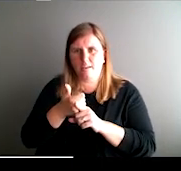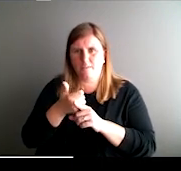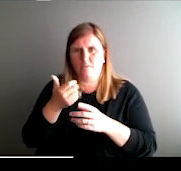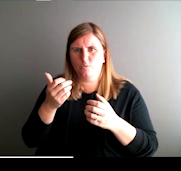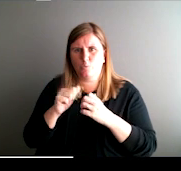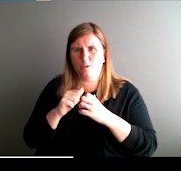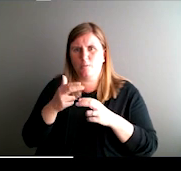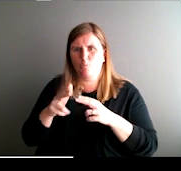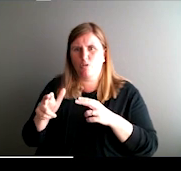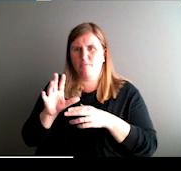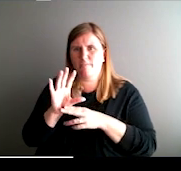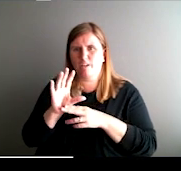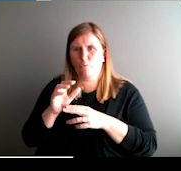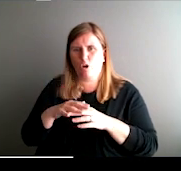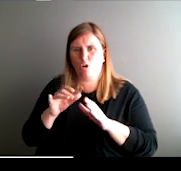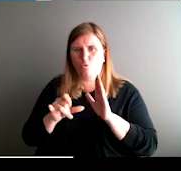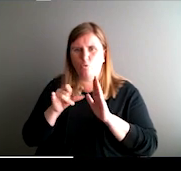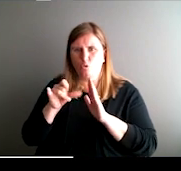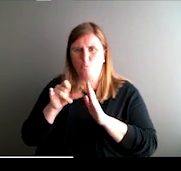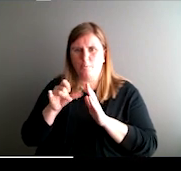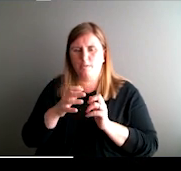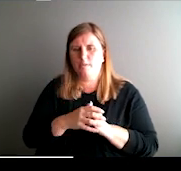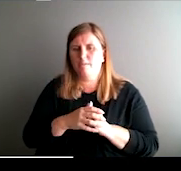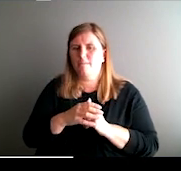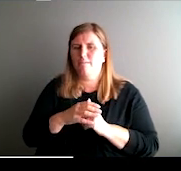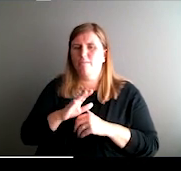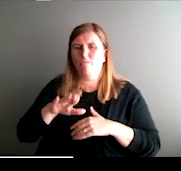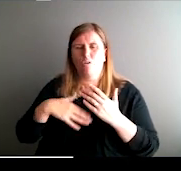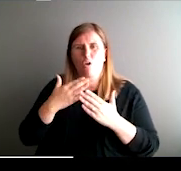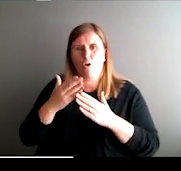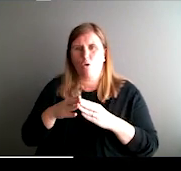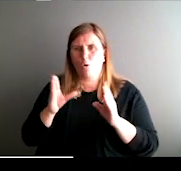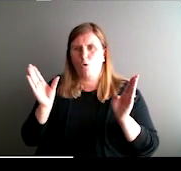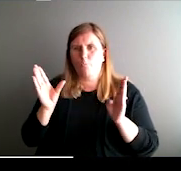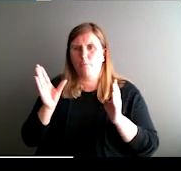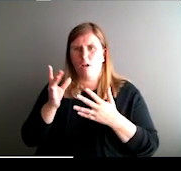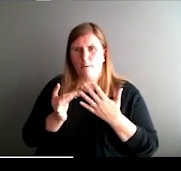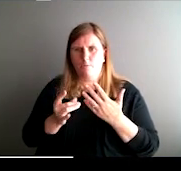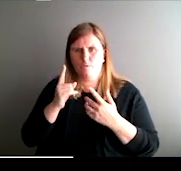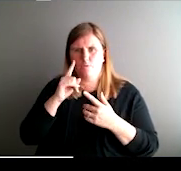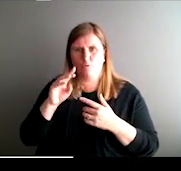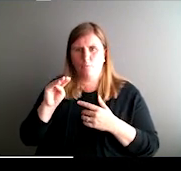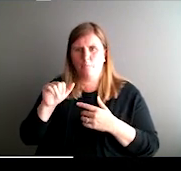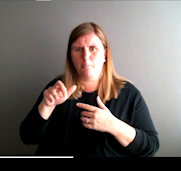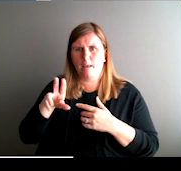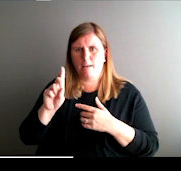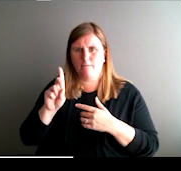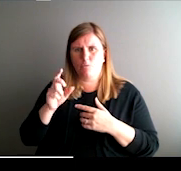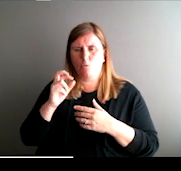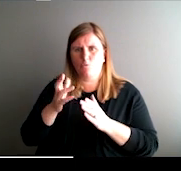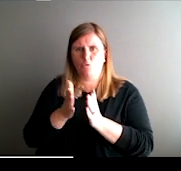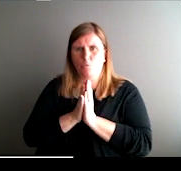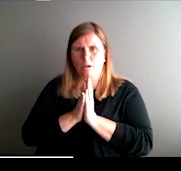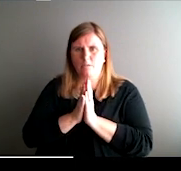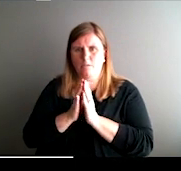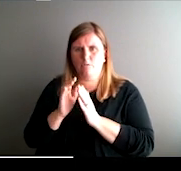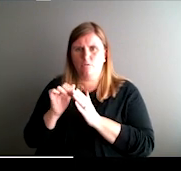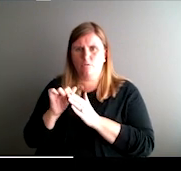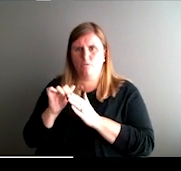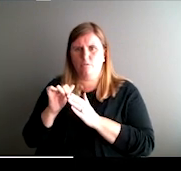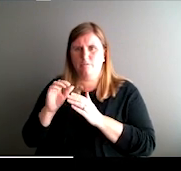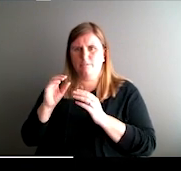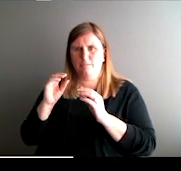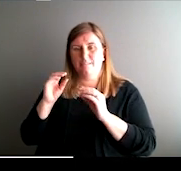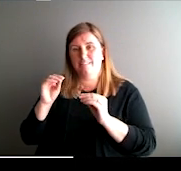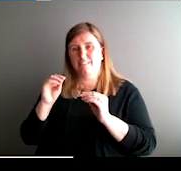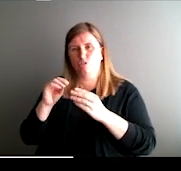a brief video on YouTube. Those are all open options for manned or request or teaching the